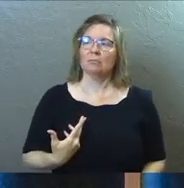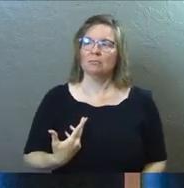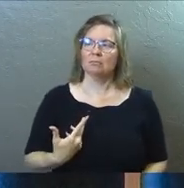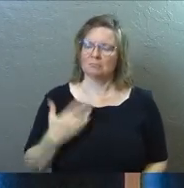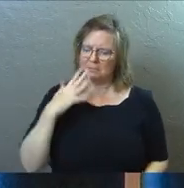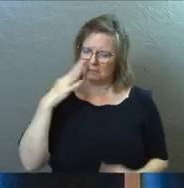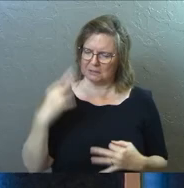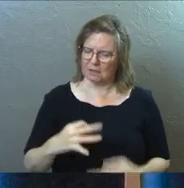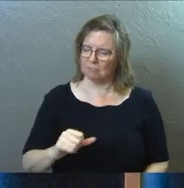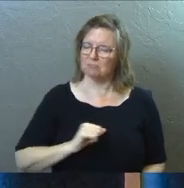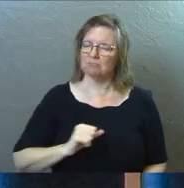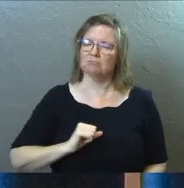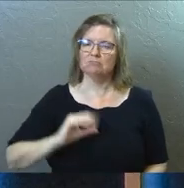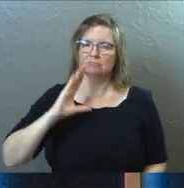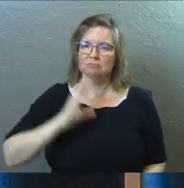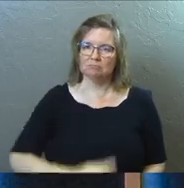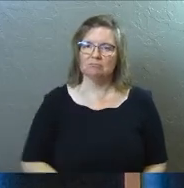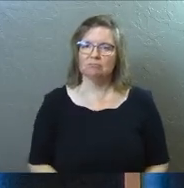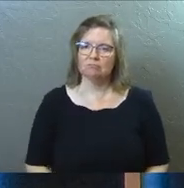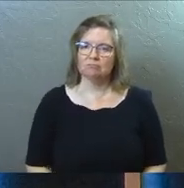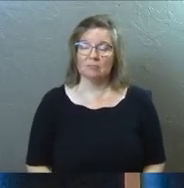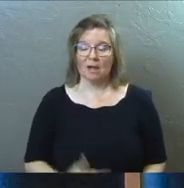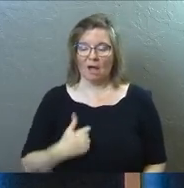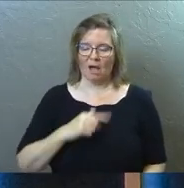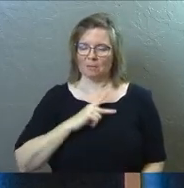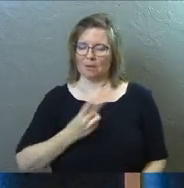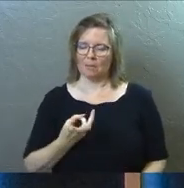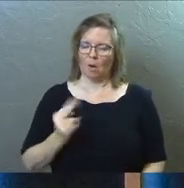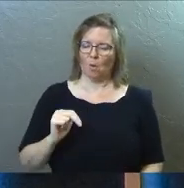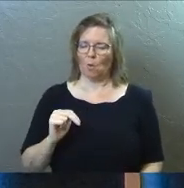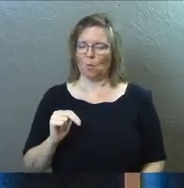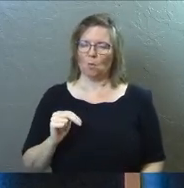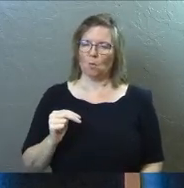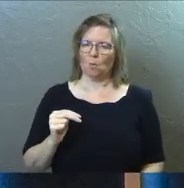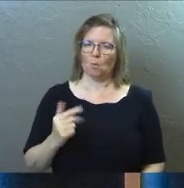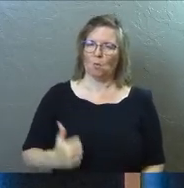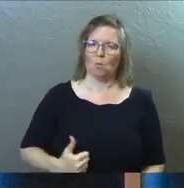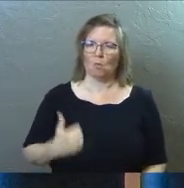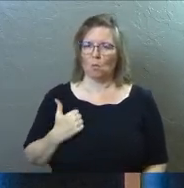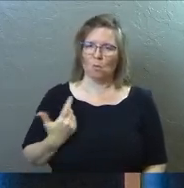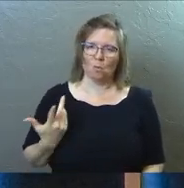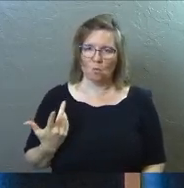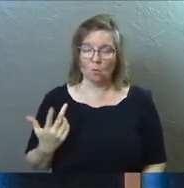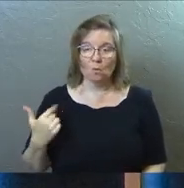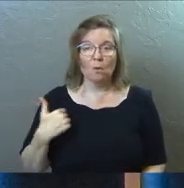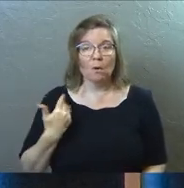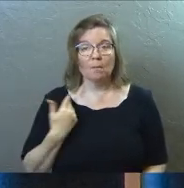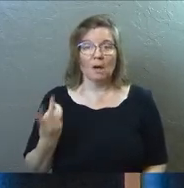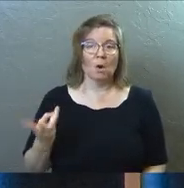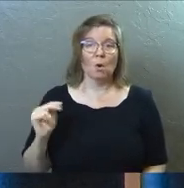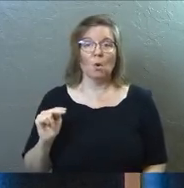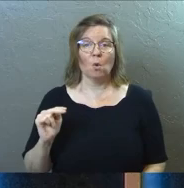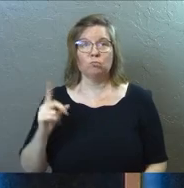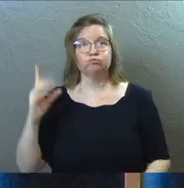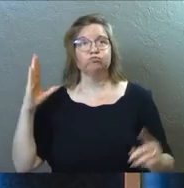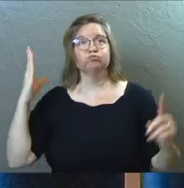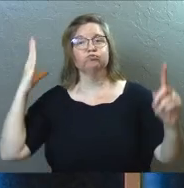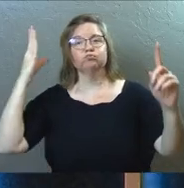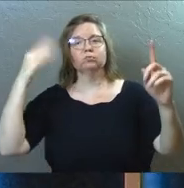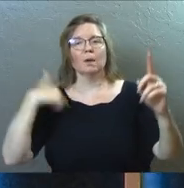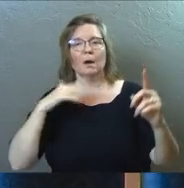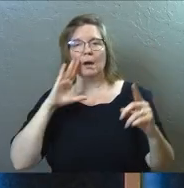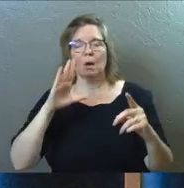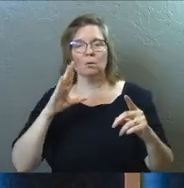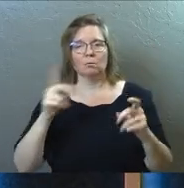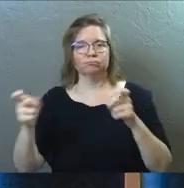We'll make our own decision. I'm king of my own castle, right? I've got my own destiny that